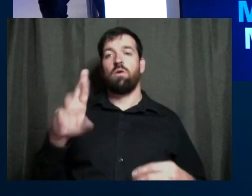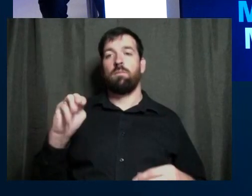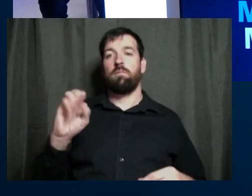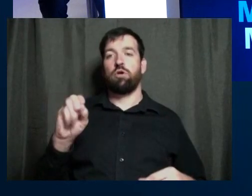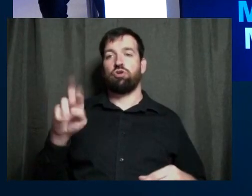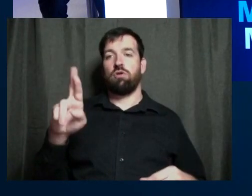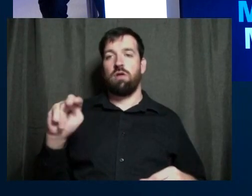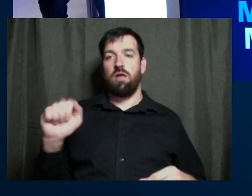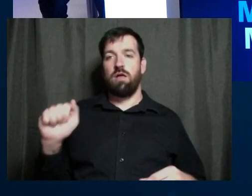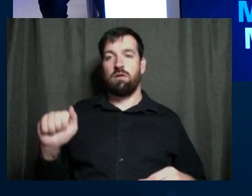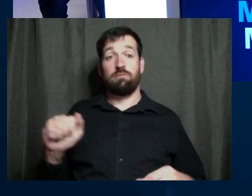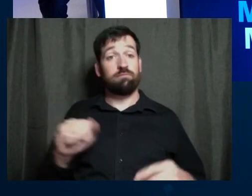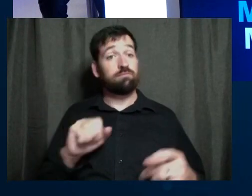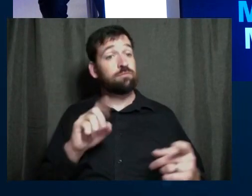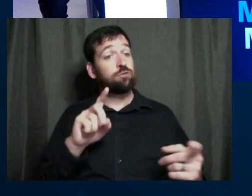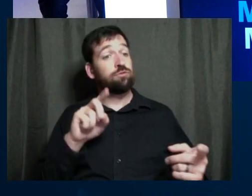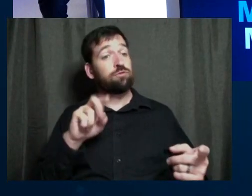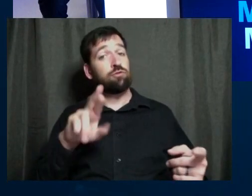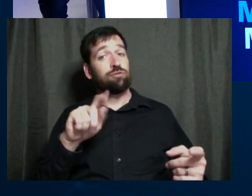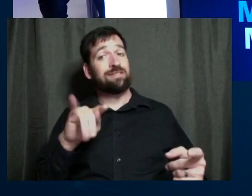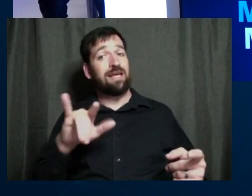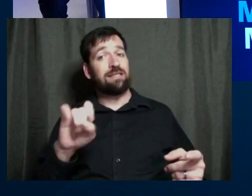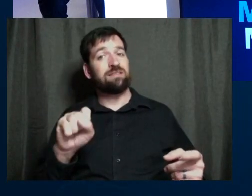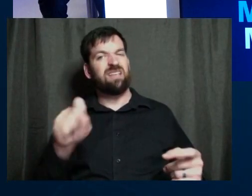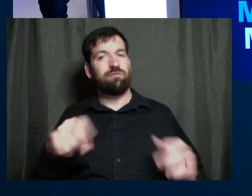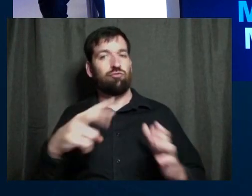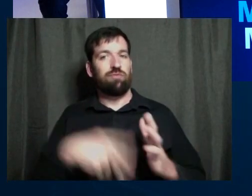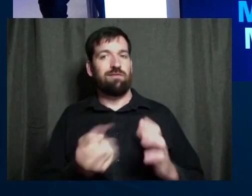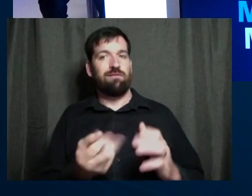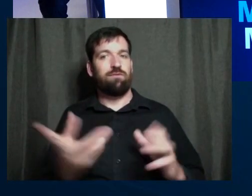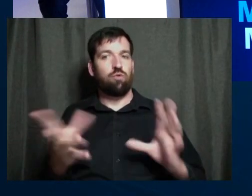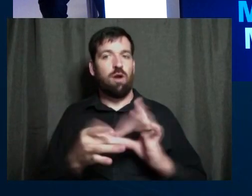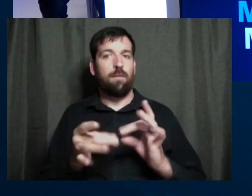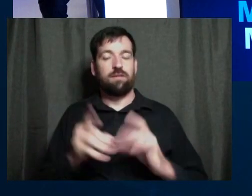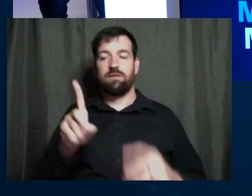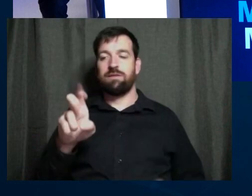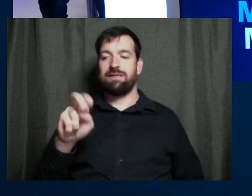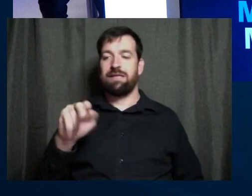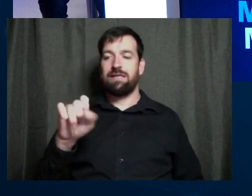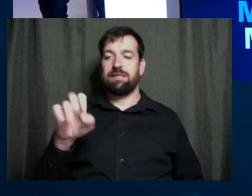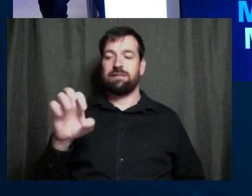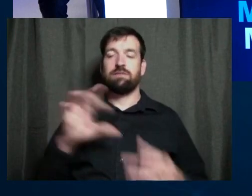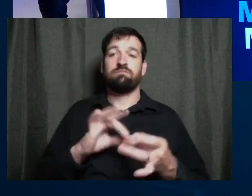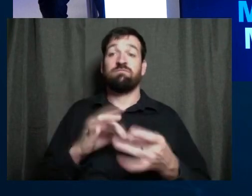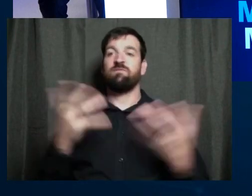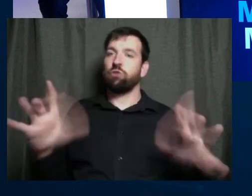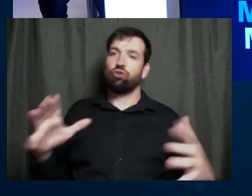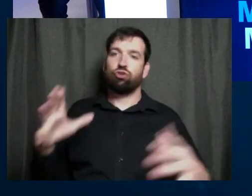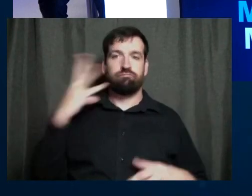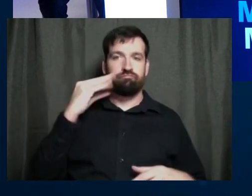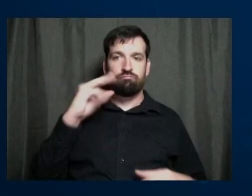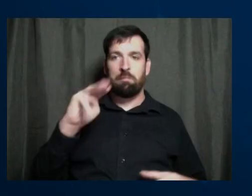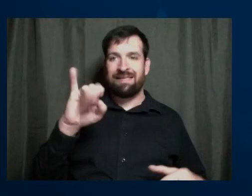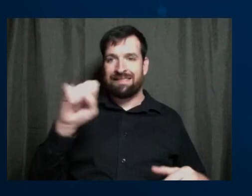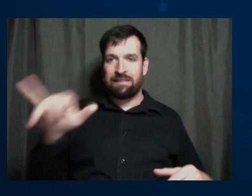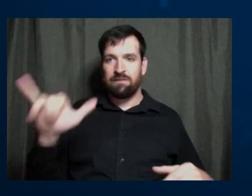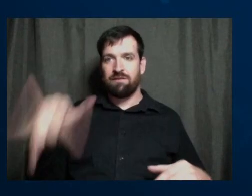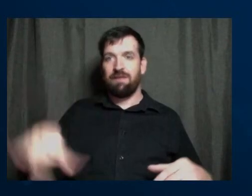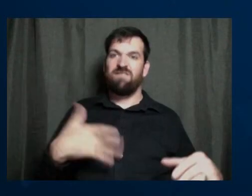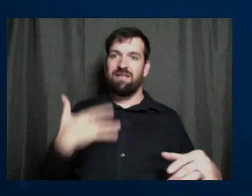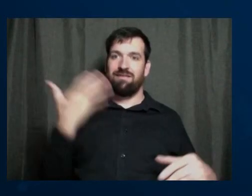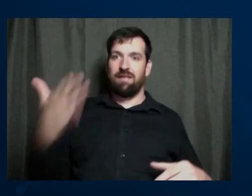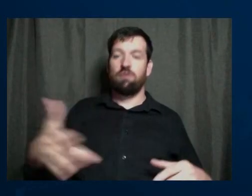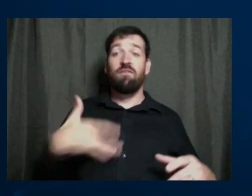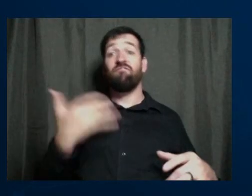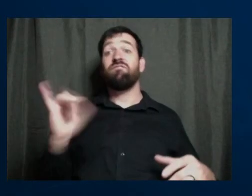the last final thought, but I do just have to read a couple more comments. Denise says, I've been to Missys, and I've been blown away by the boutique feeling. It feels like you're in